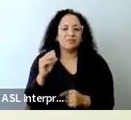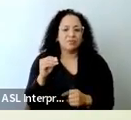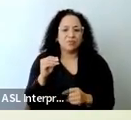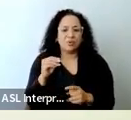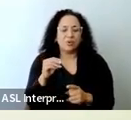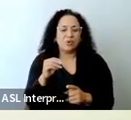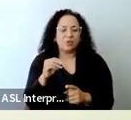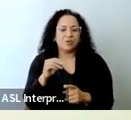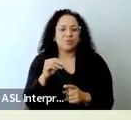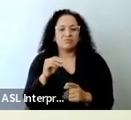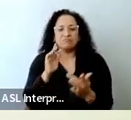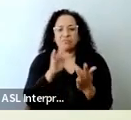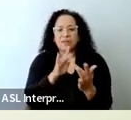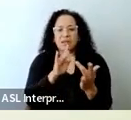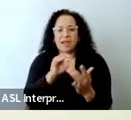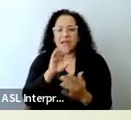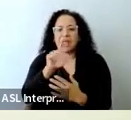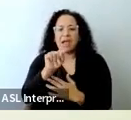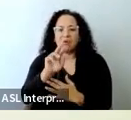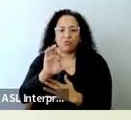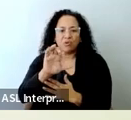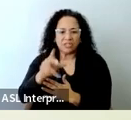to do outreaches,